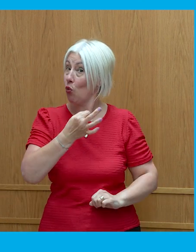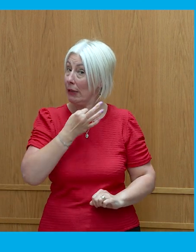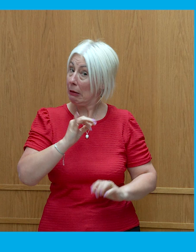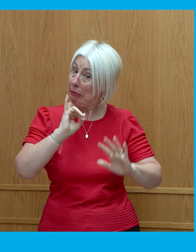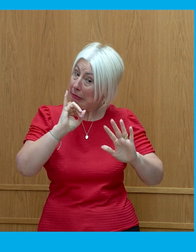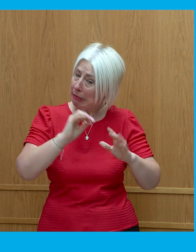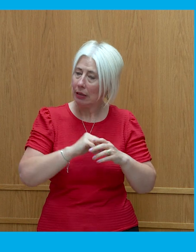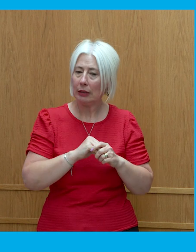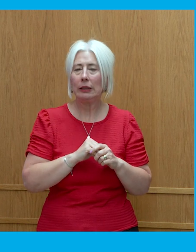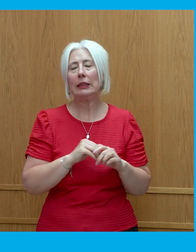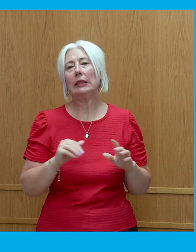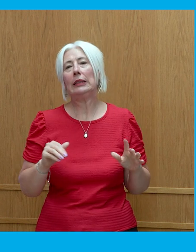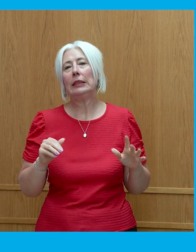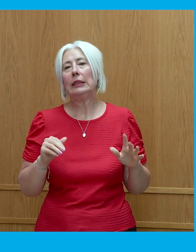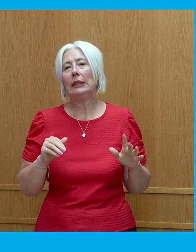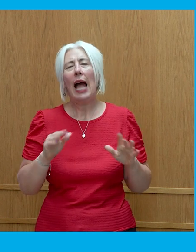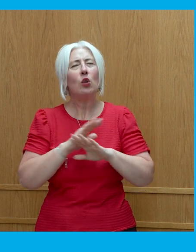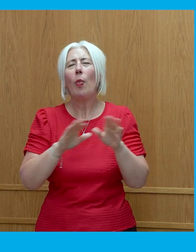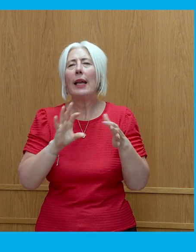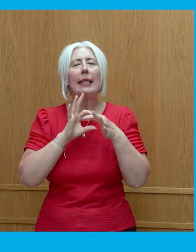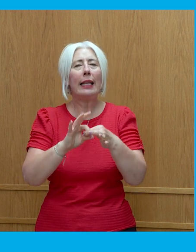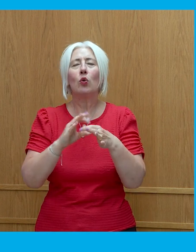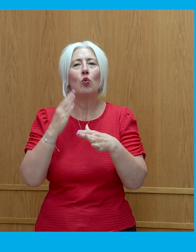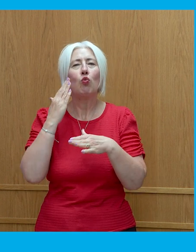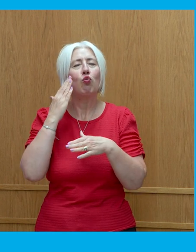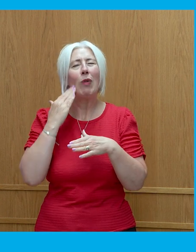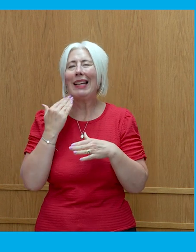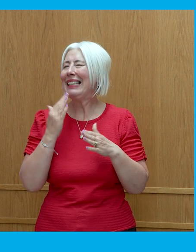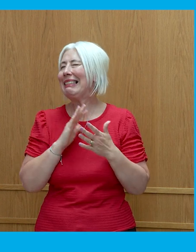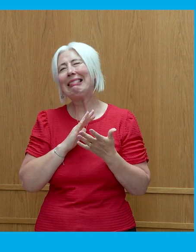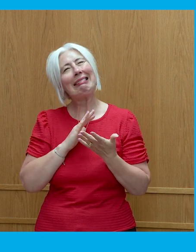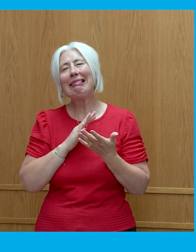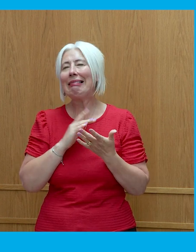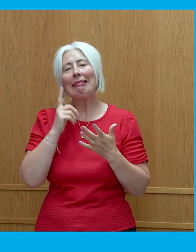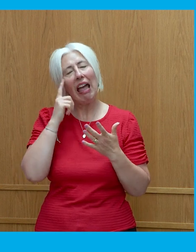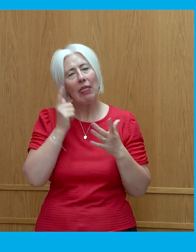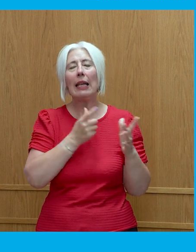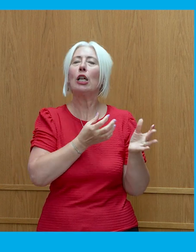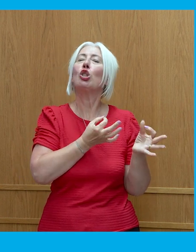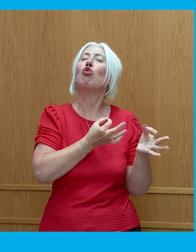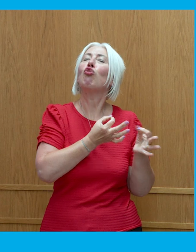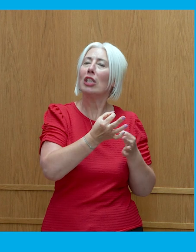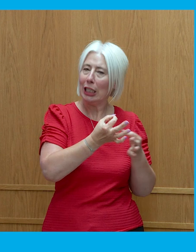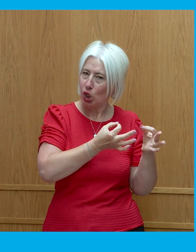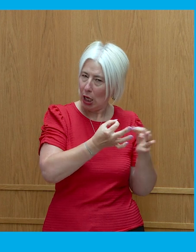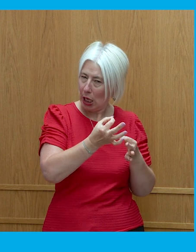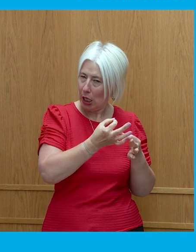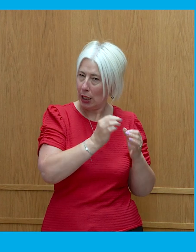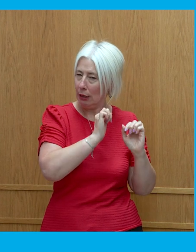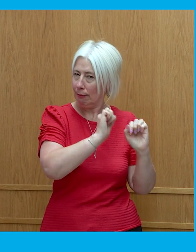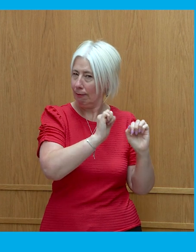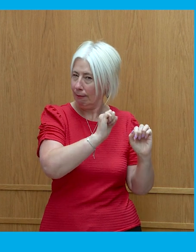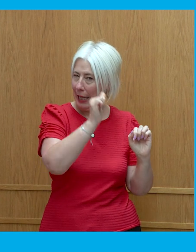I don't think it's a racial thing. I do think it's strategic in that he